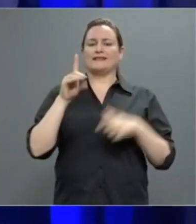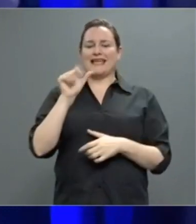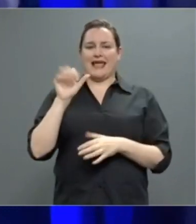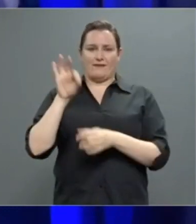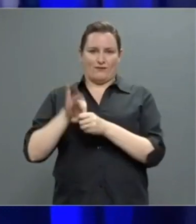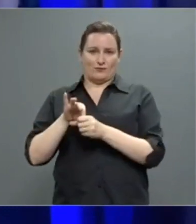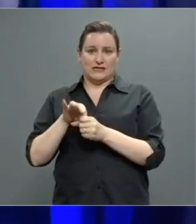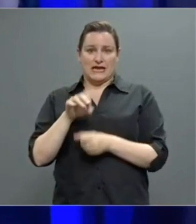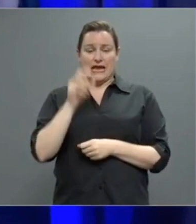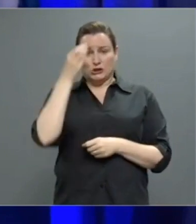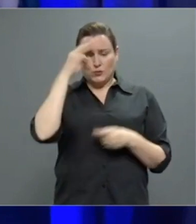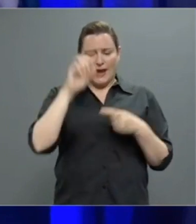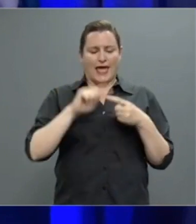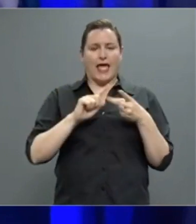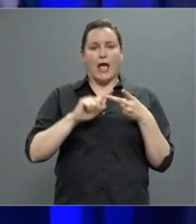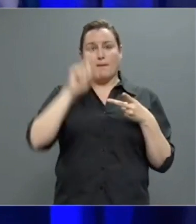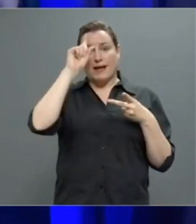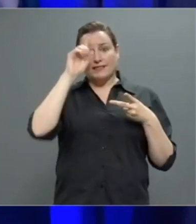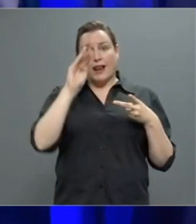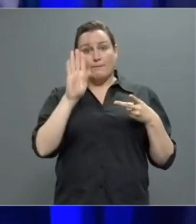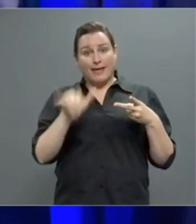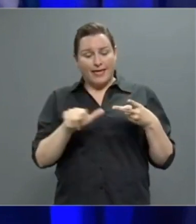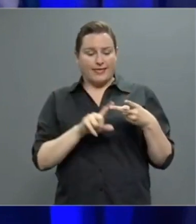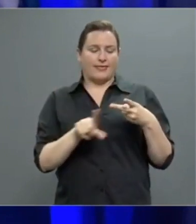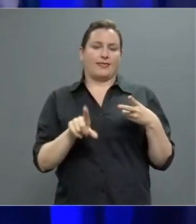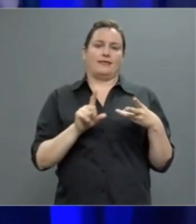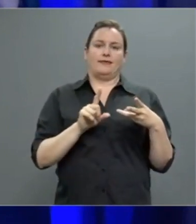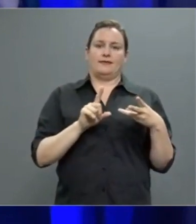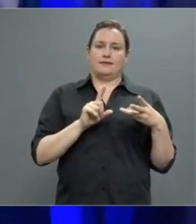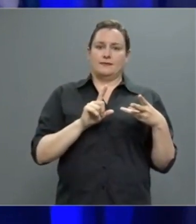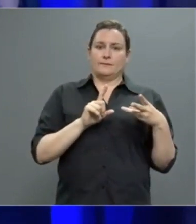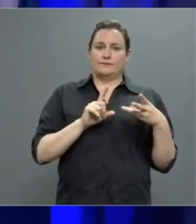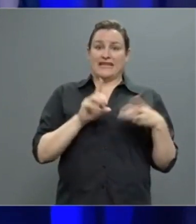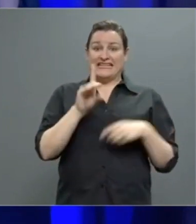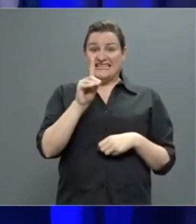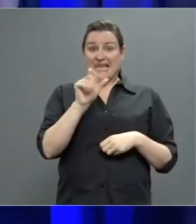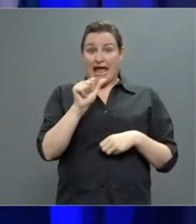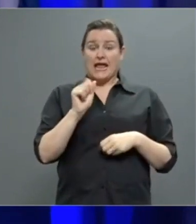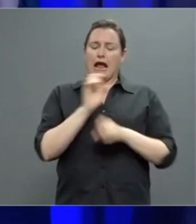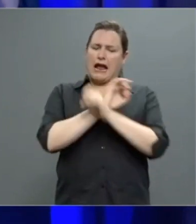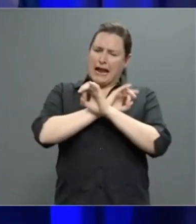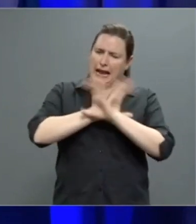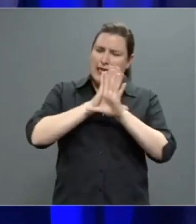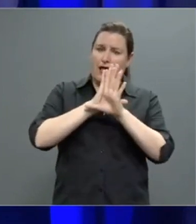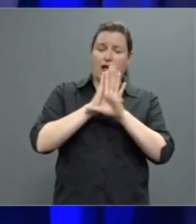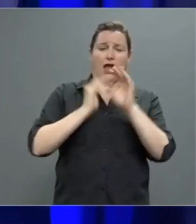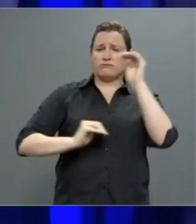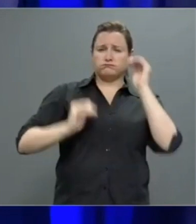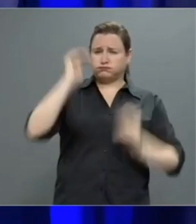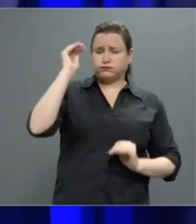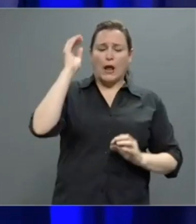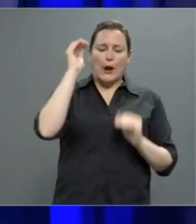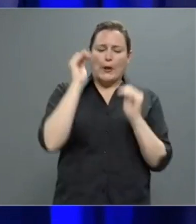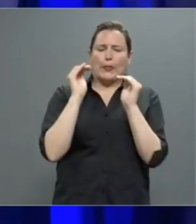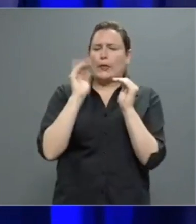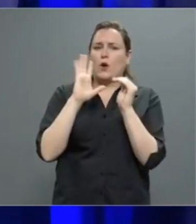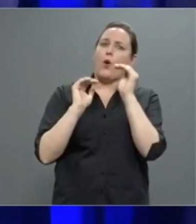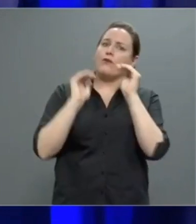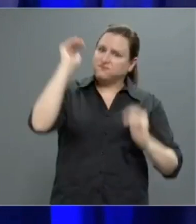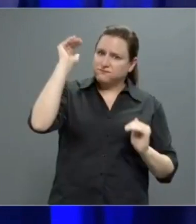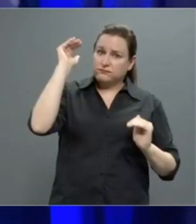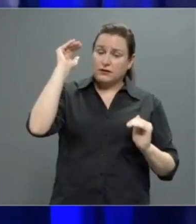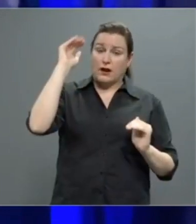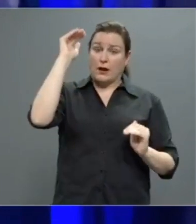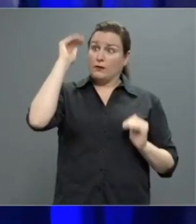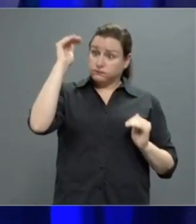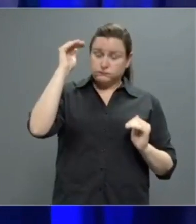Tshwane, Nelson Mandela Bay. A clear DA majority that avoids the need for coalitions is the best